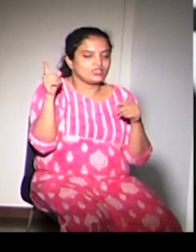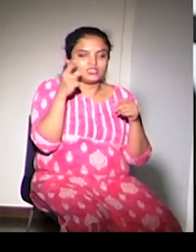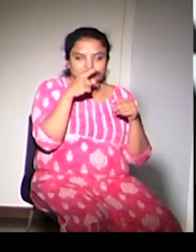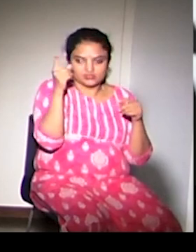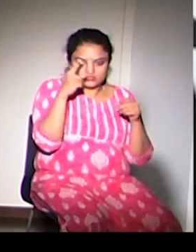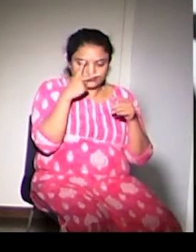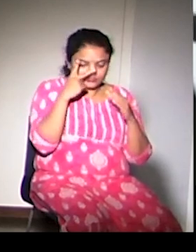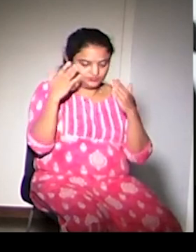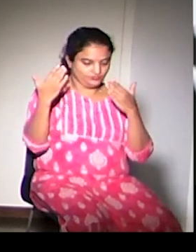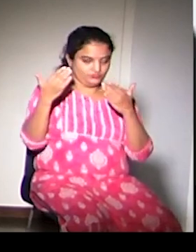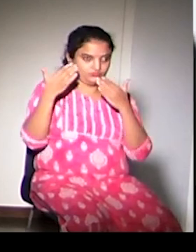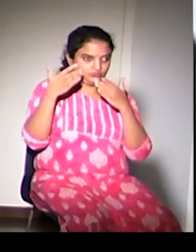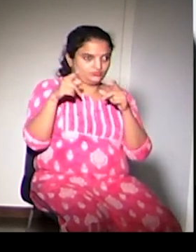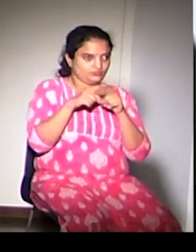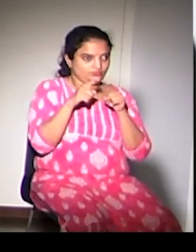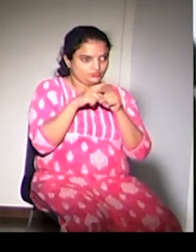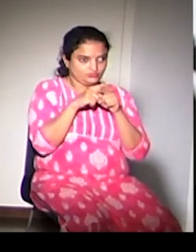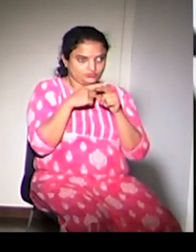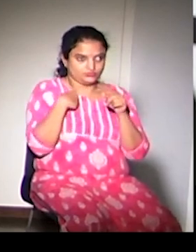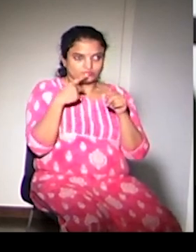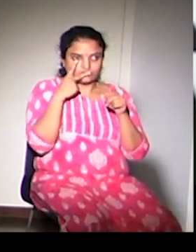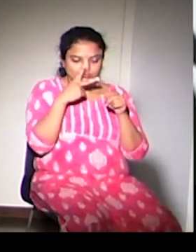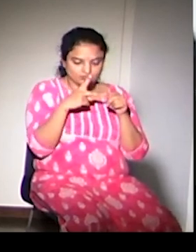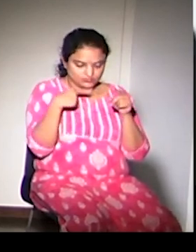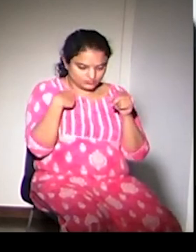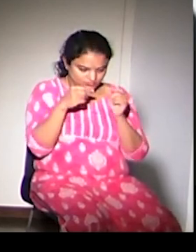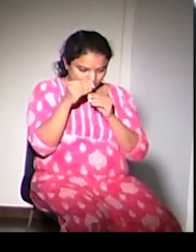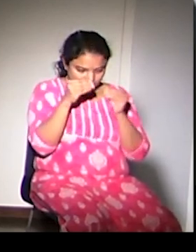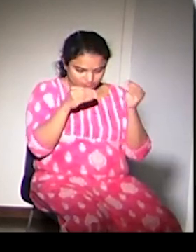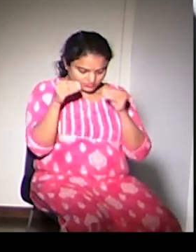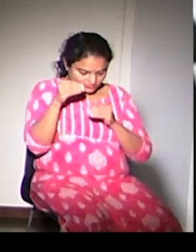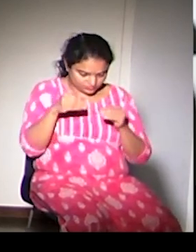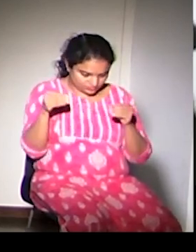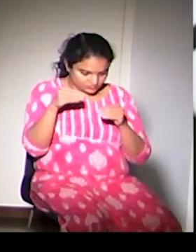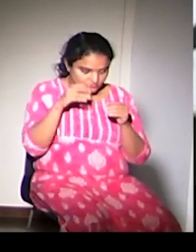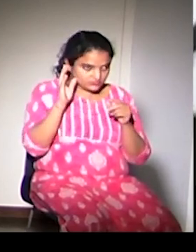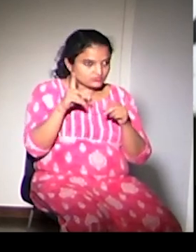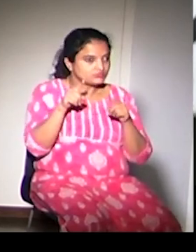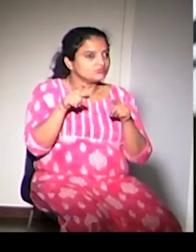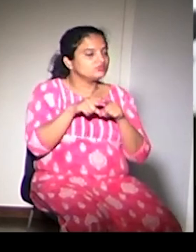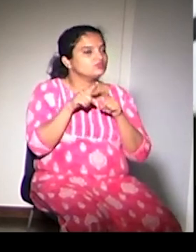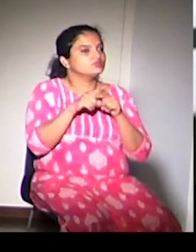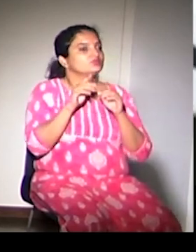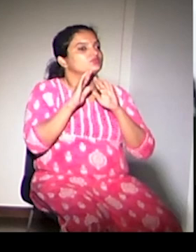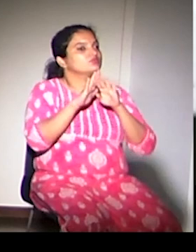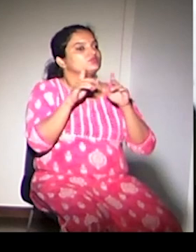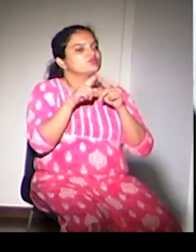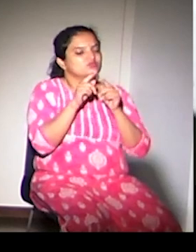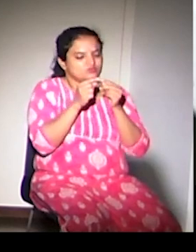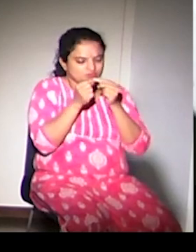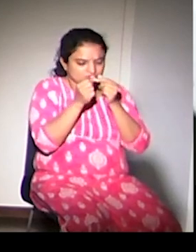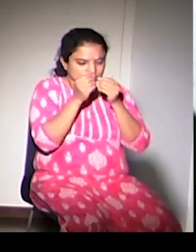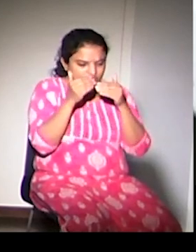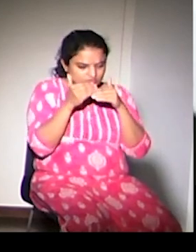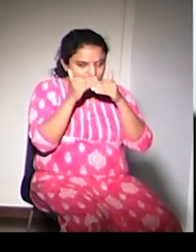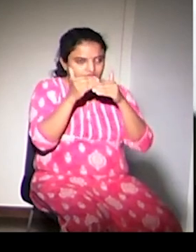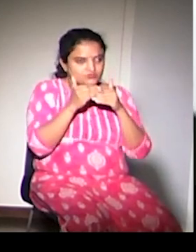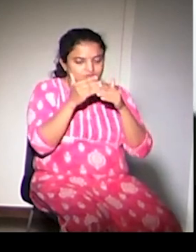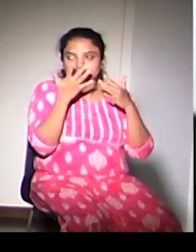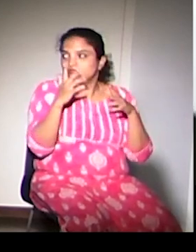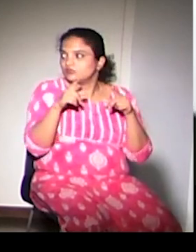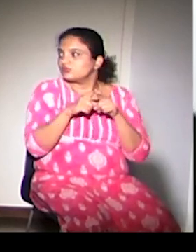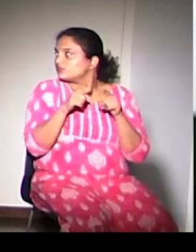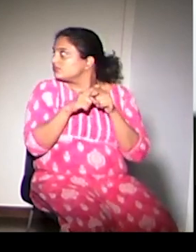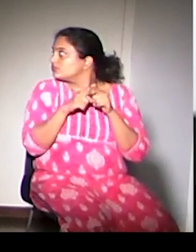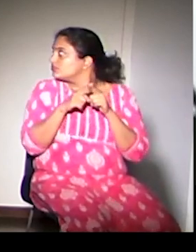resistant line made of a manganese oxide, and it stops the colours merging together. But